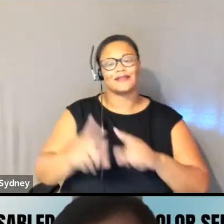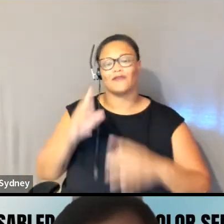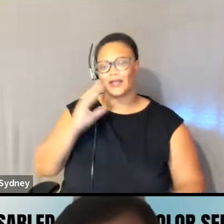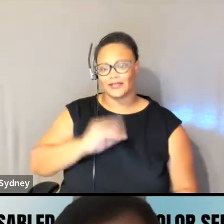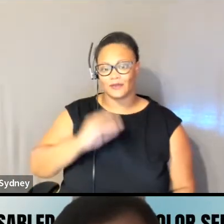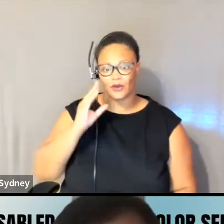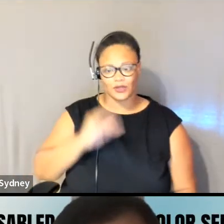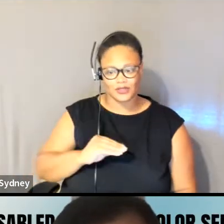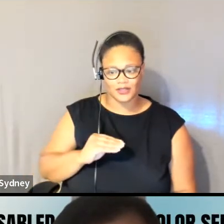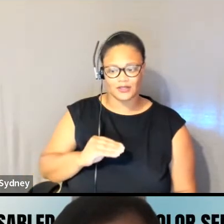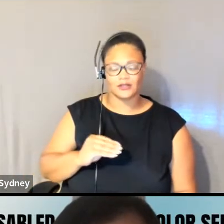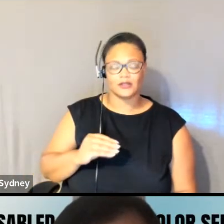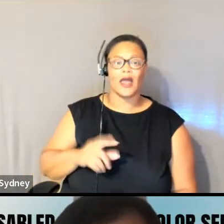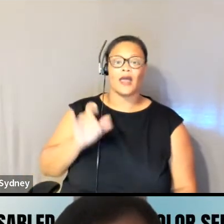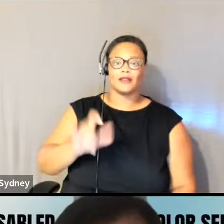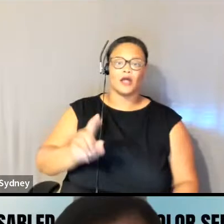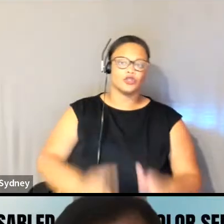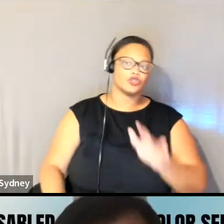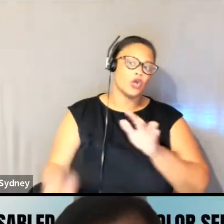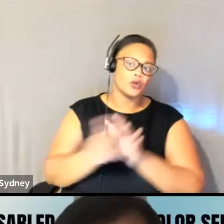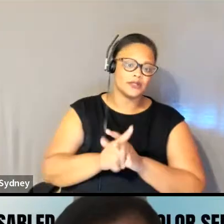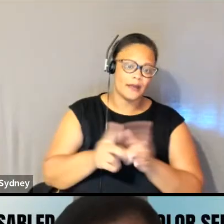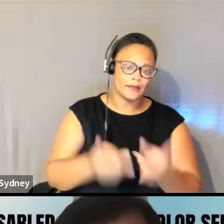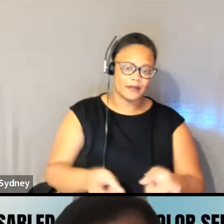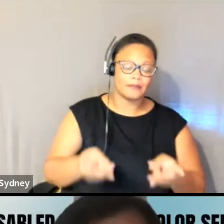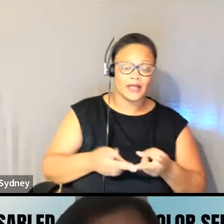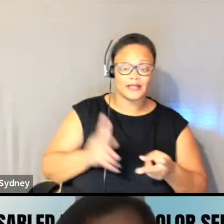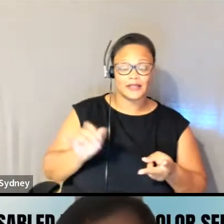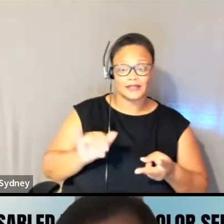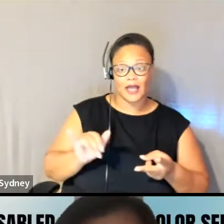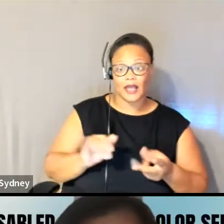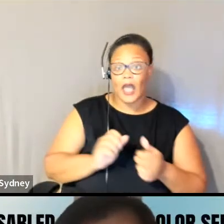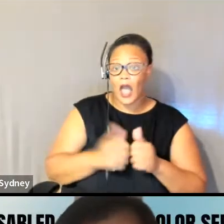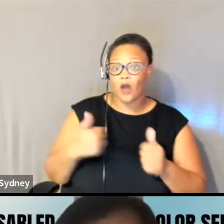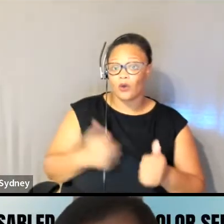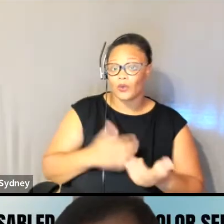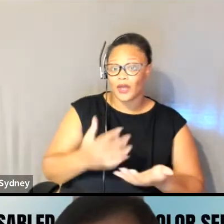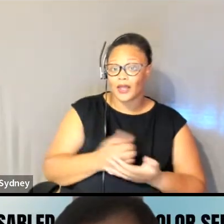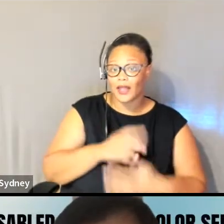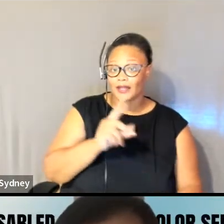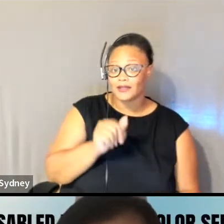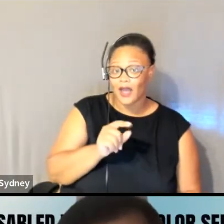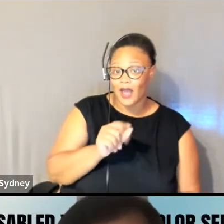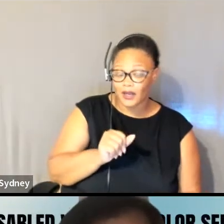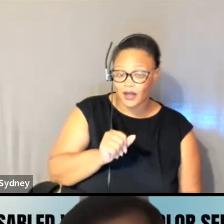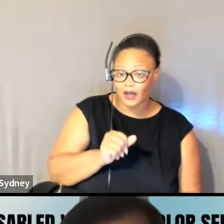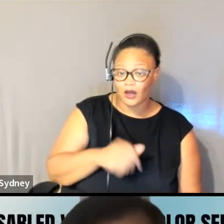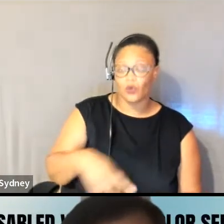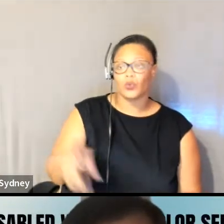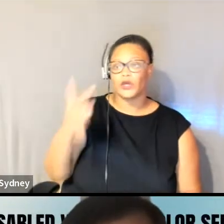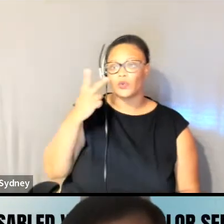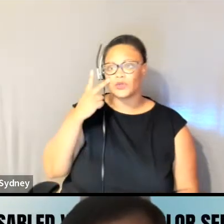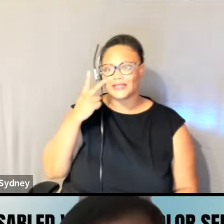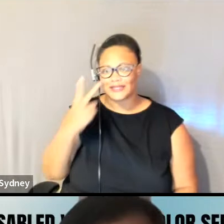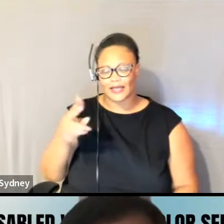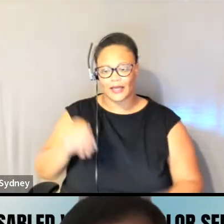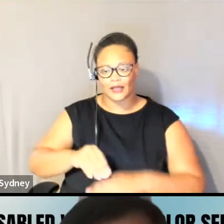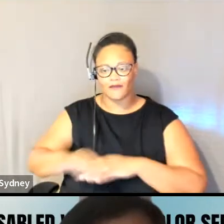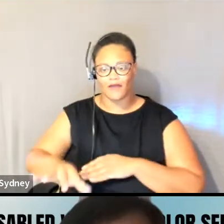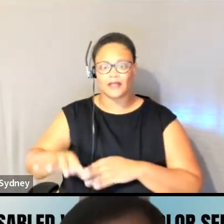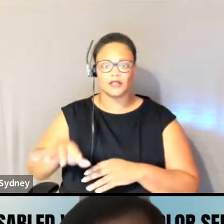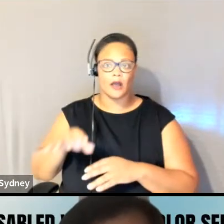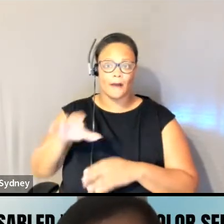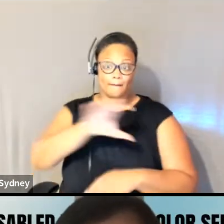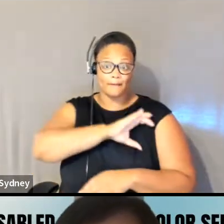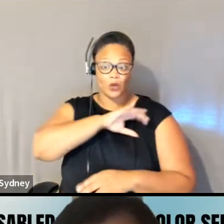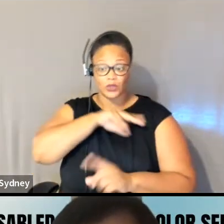And we see it showing up in places like the way data collection happens. We're seeing it in places around policing, which traditionally has